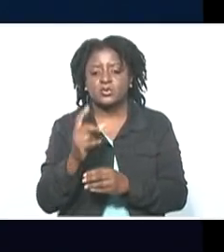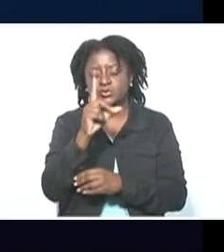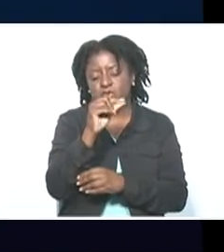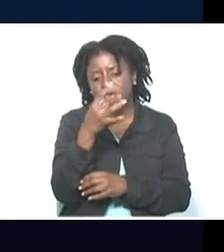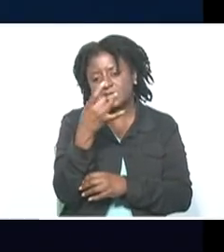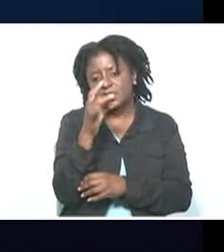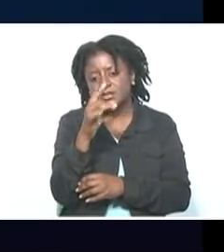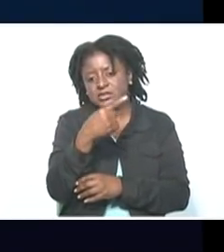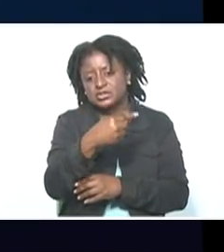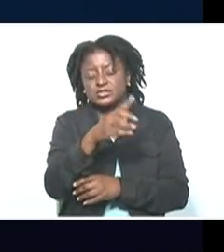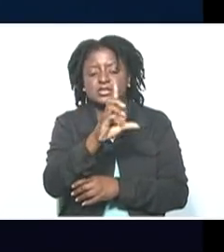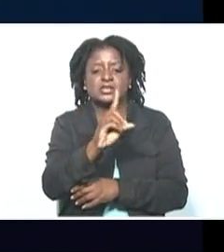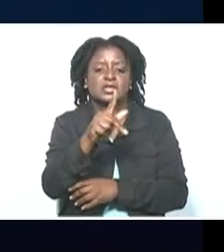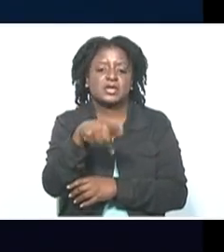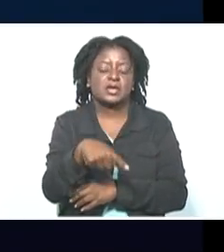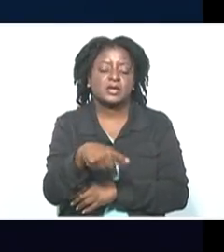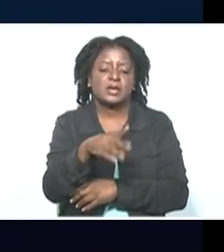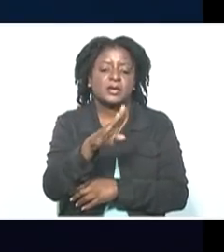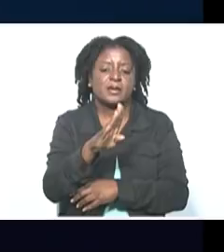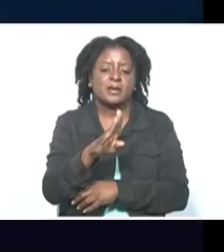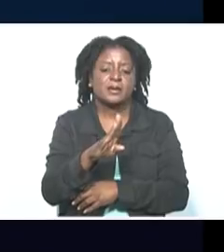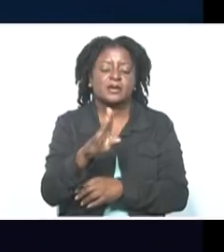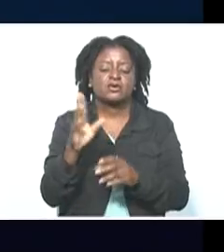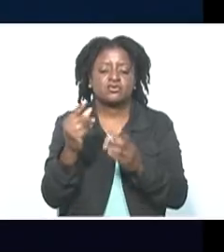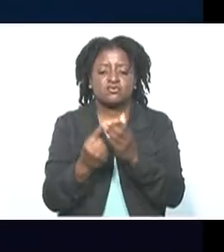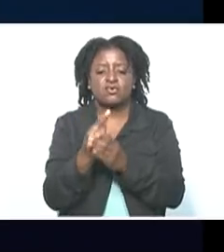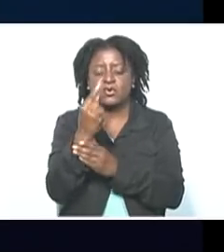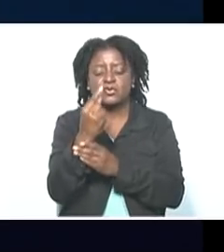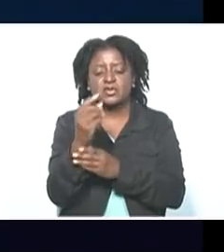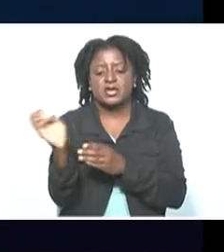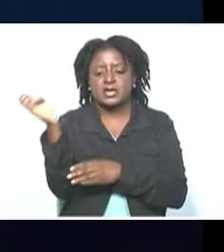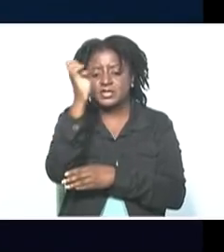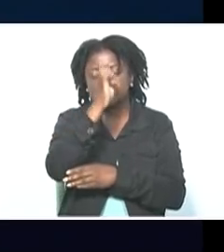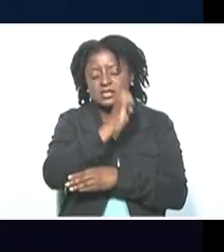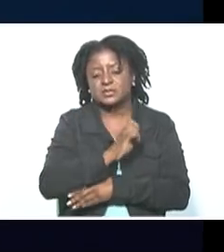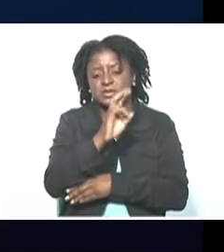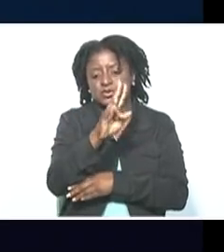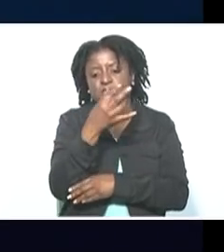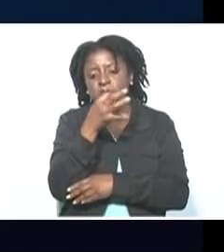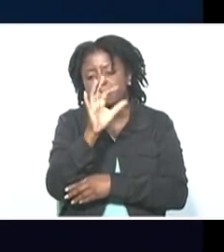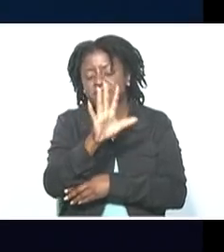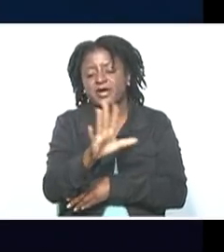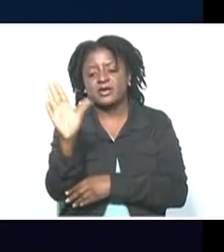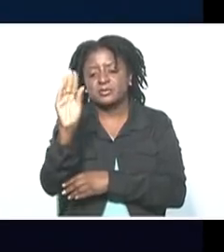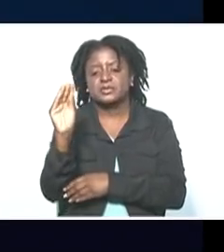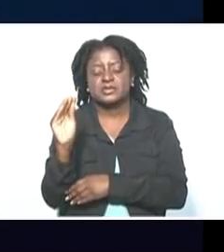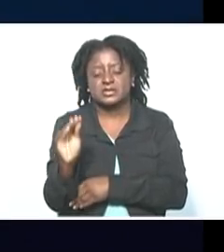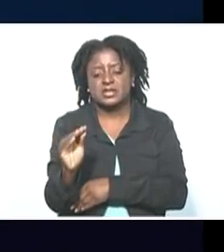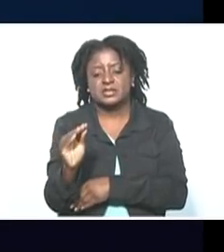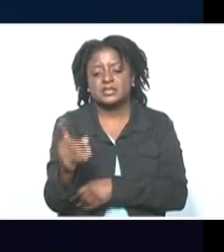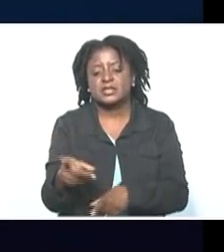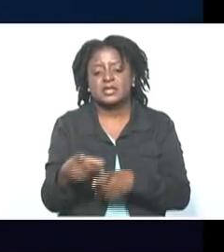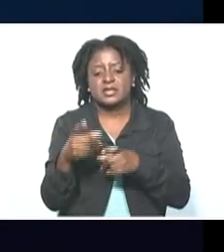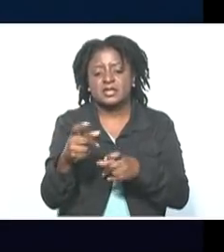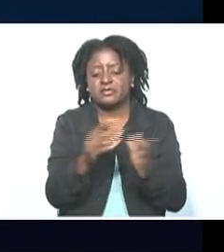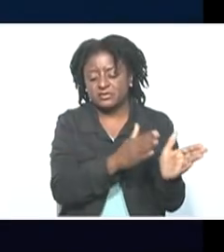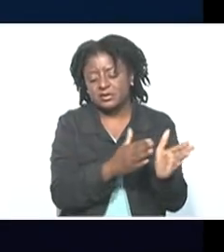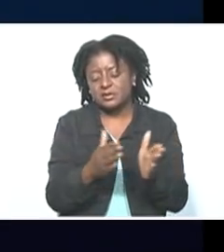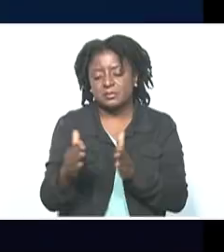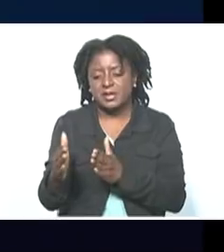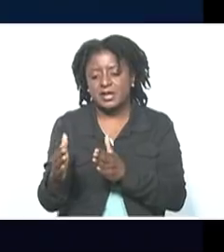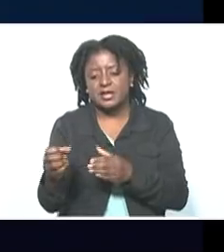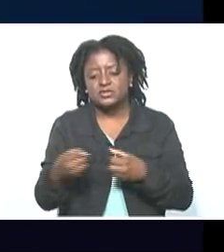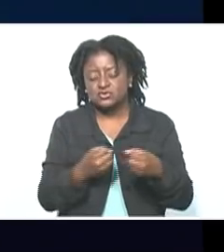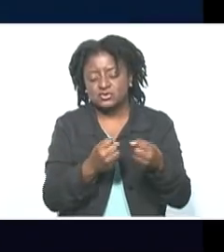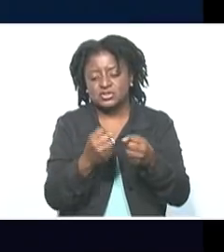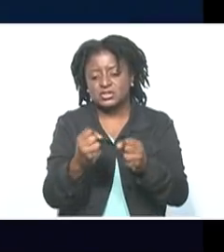2018 GDP growth is estimated at 2.5%. Given planned